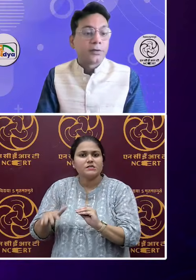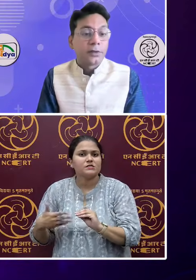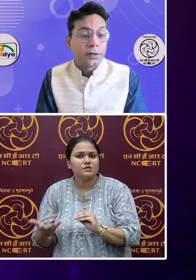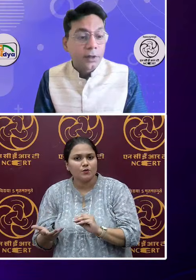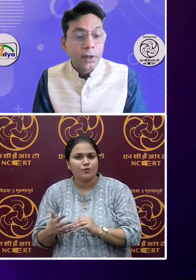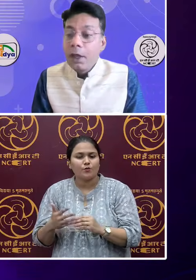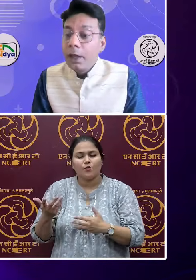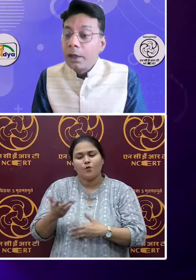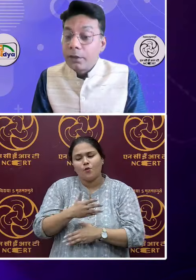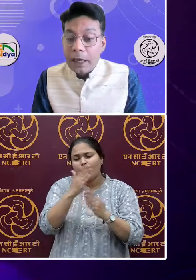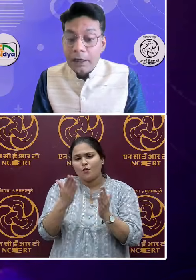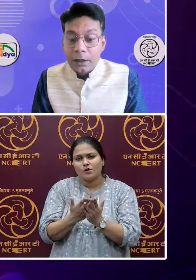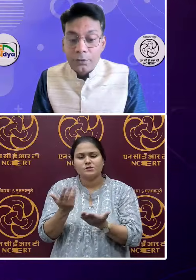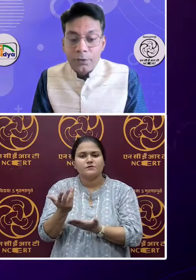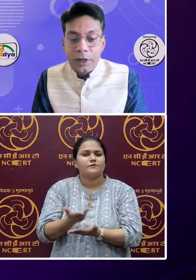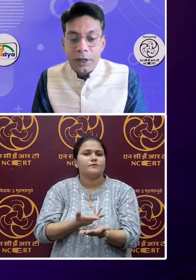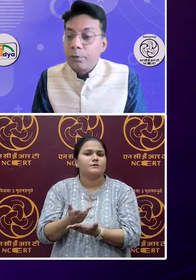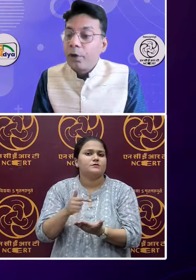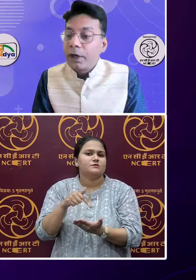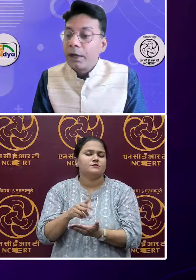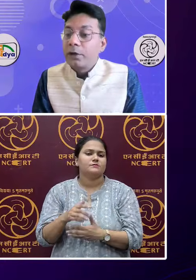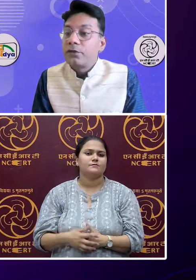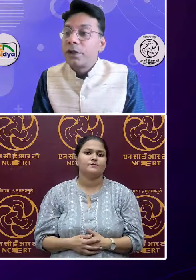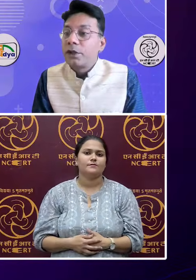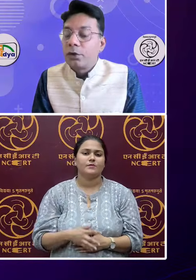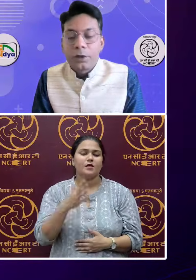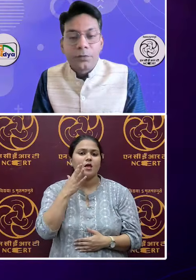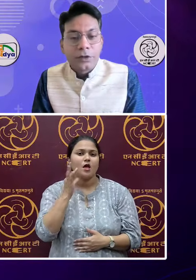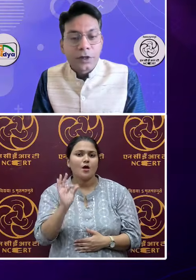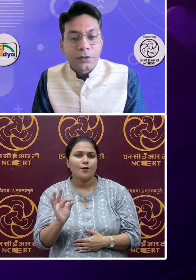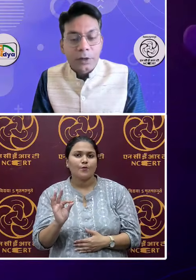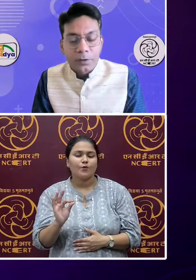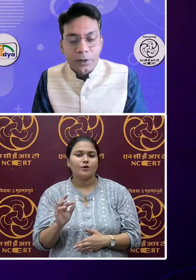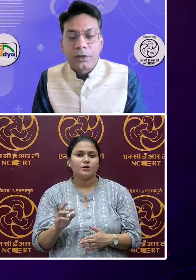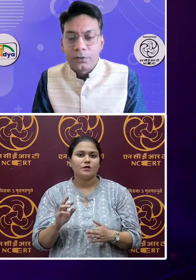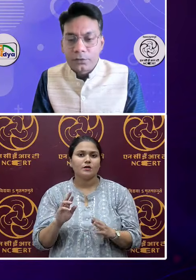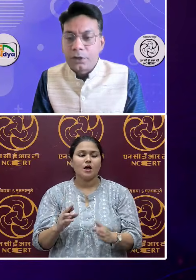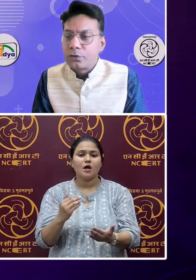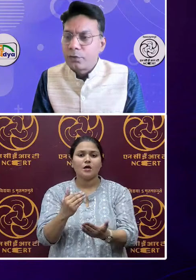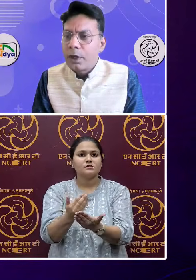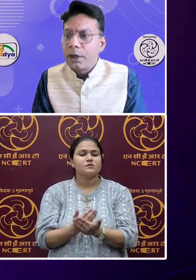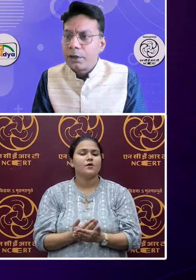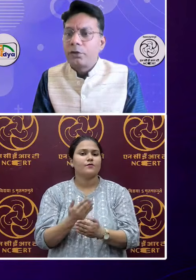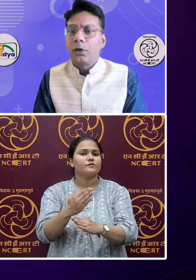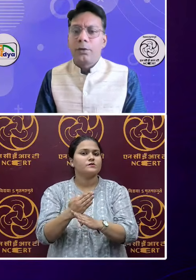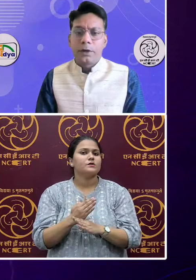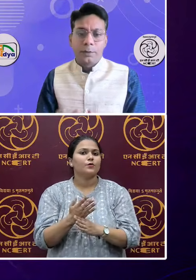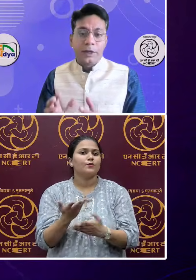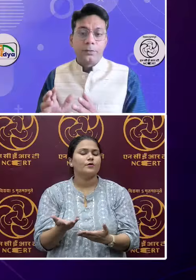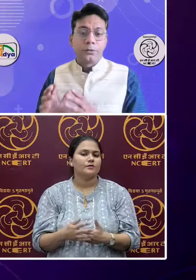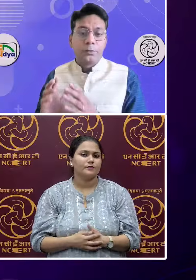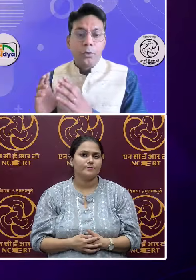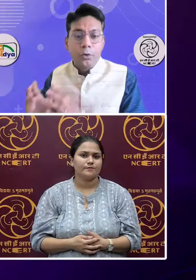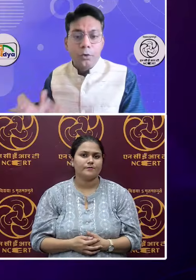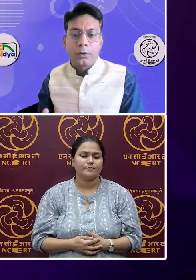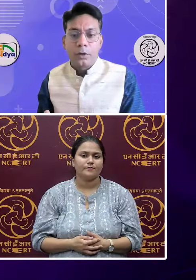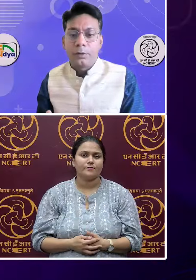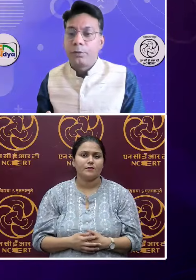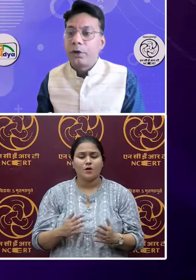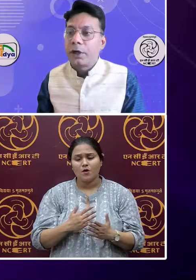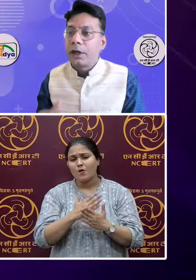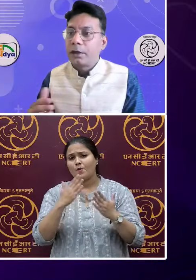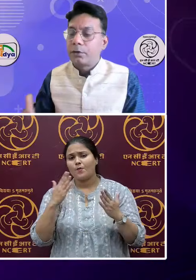we'll be discussing. Then very important security features, and it becomes